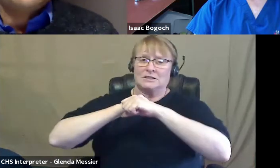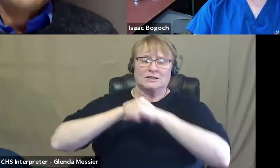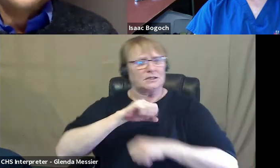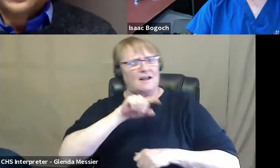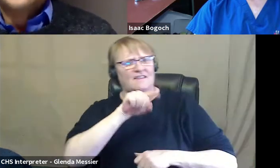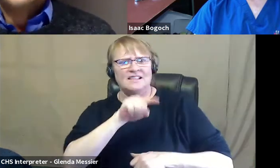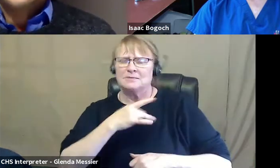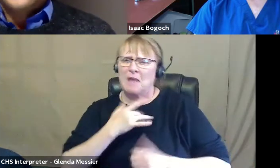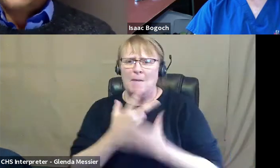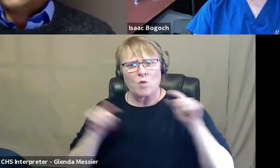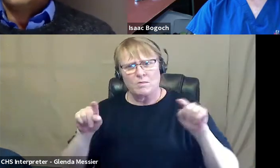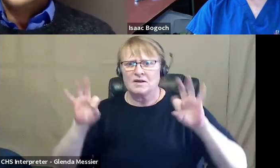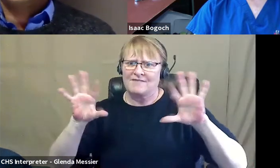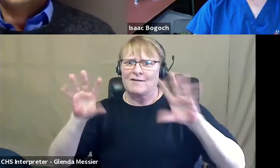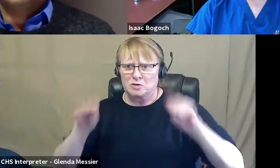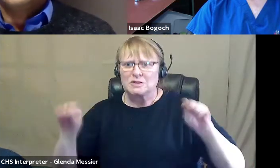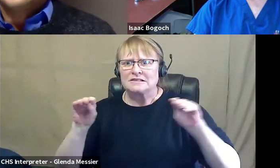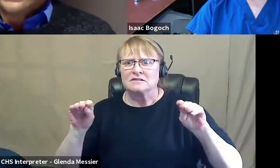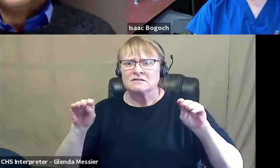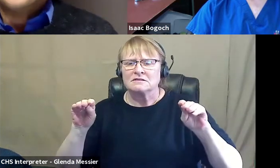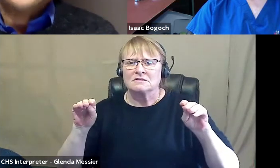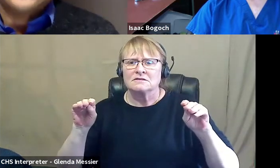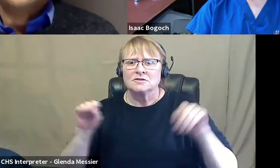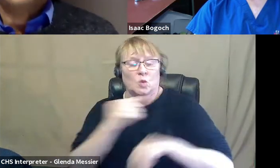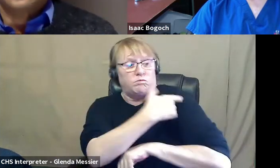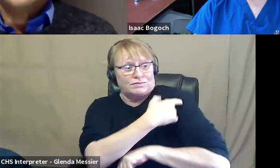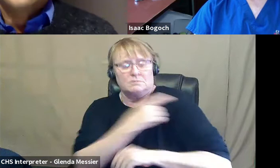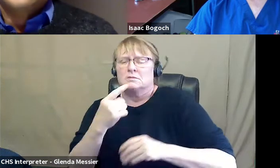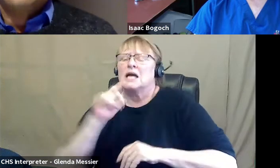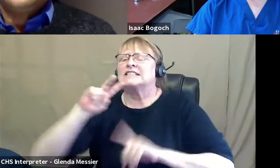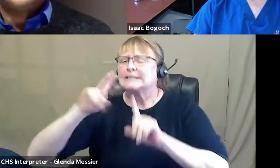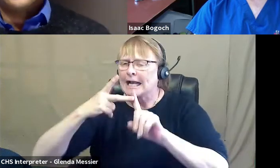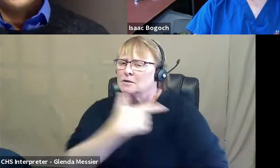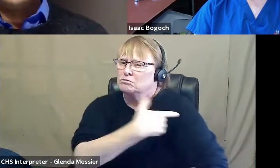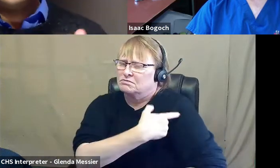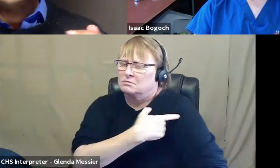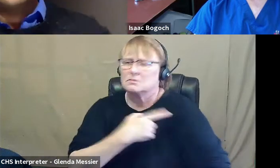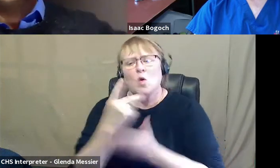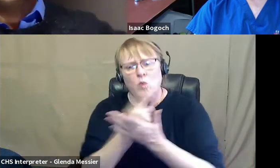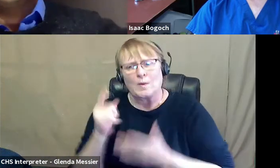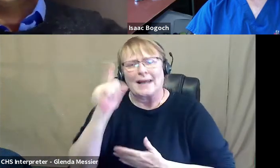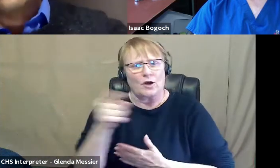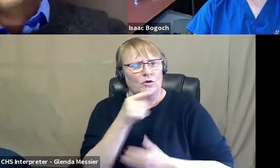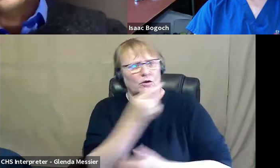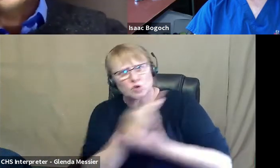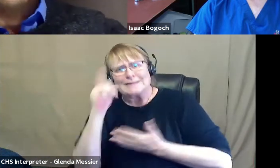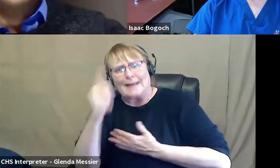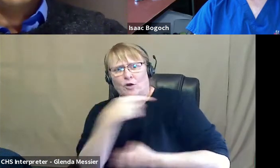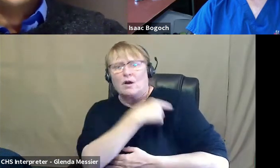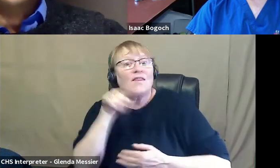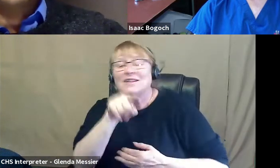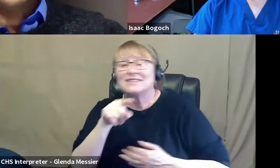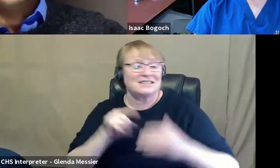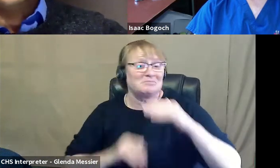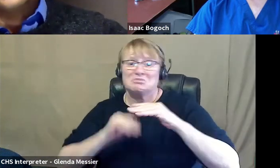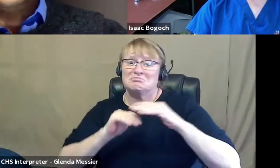around 95% after a week or two after that second shot. Now, this is about as good as you're ever going to get with the